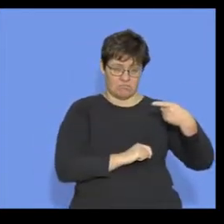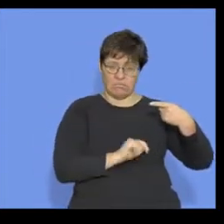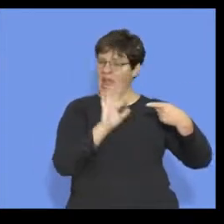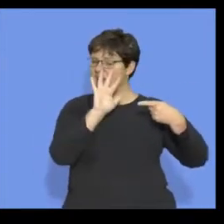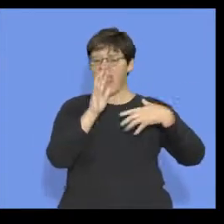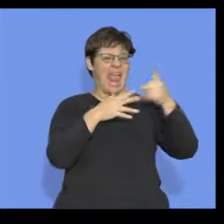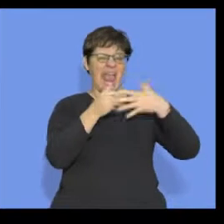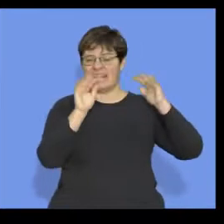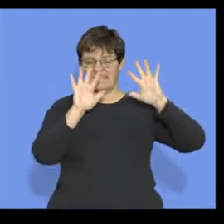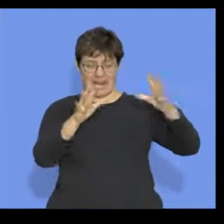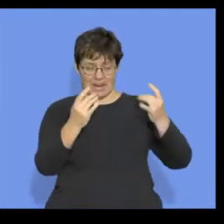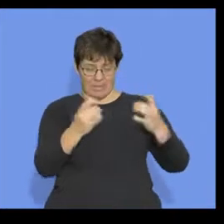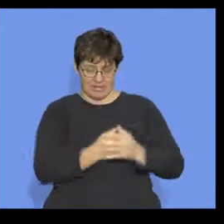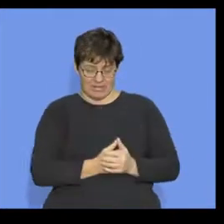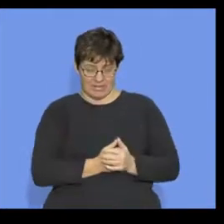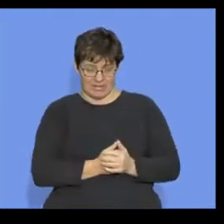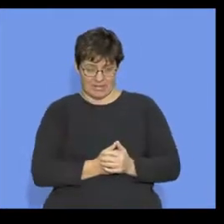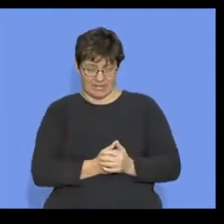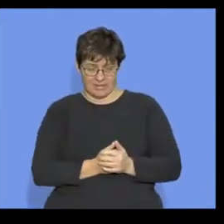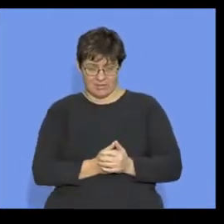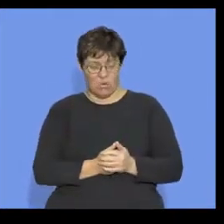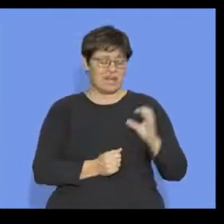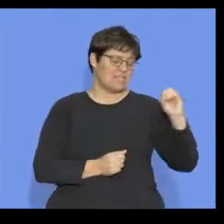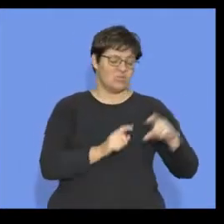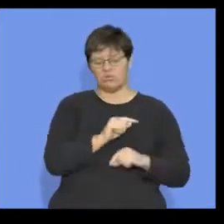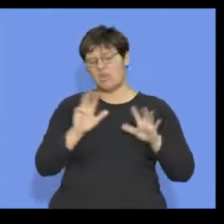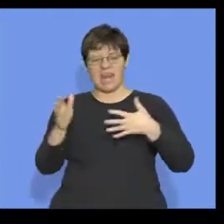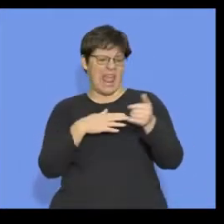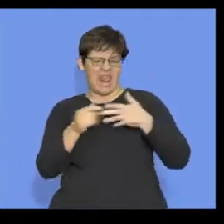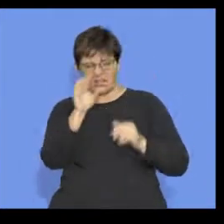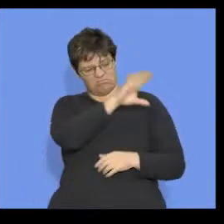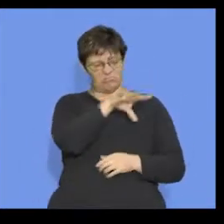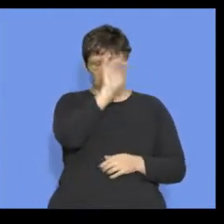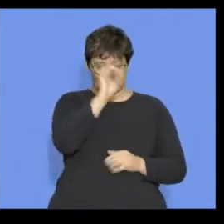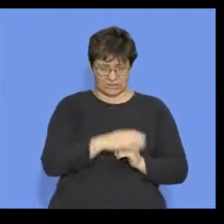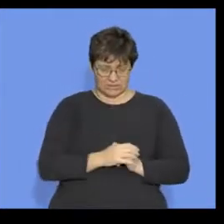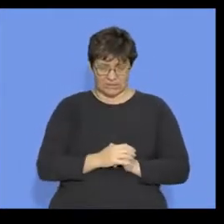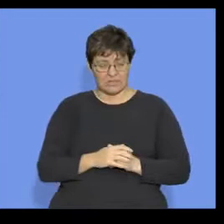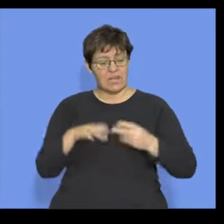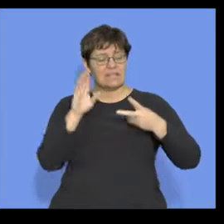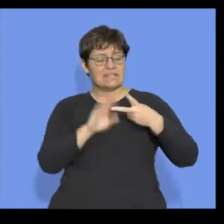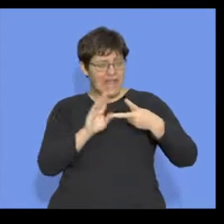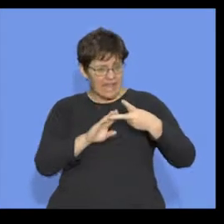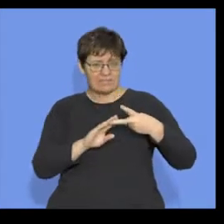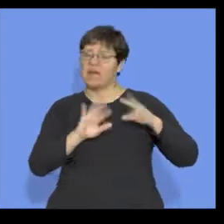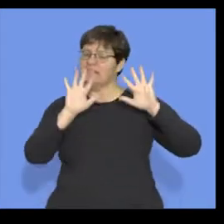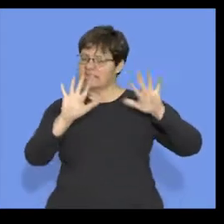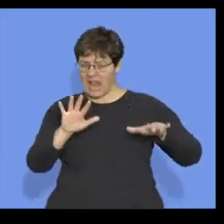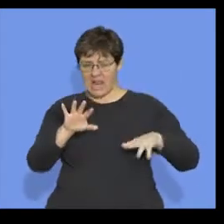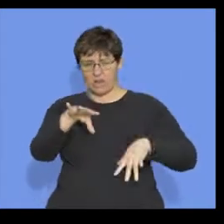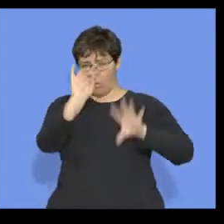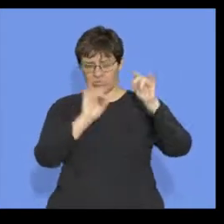what? 10, because we have 10 choices from 0 to 9. And the second one, we also have